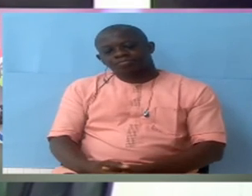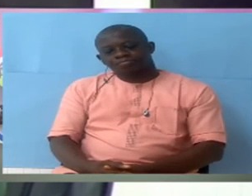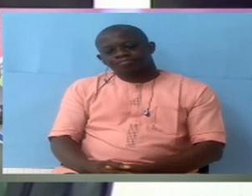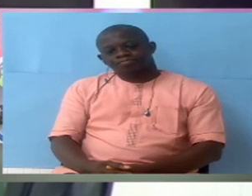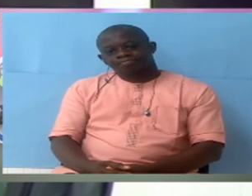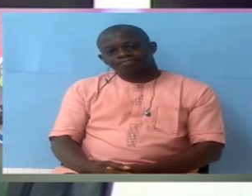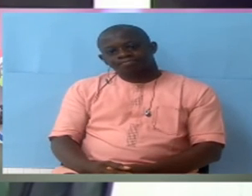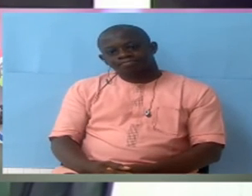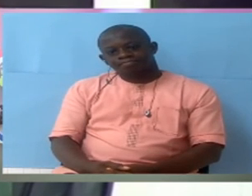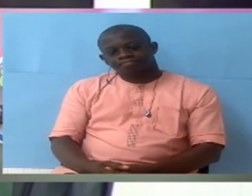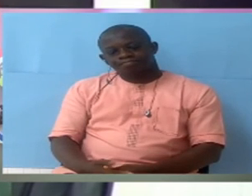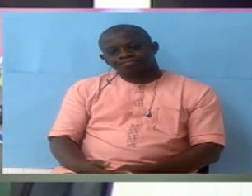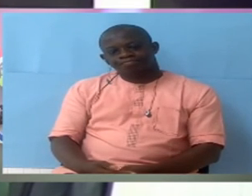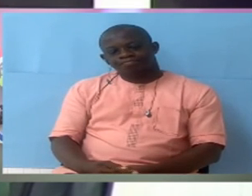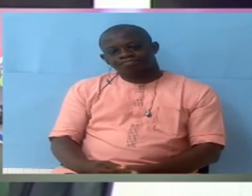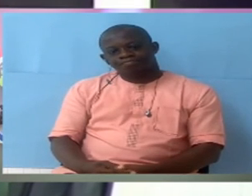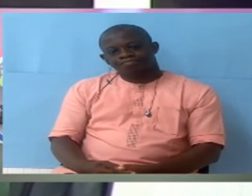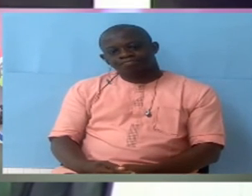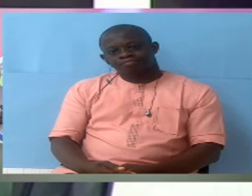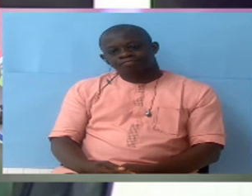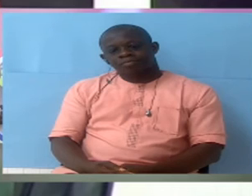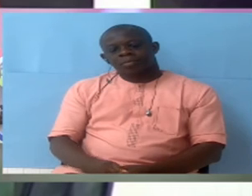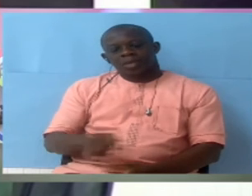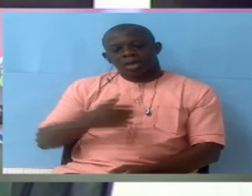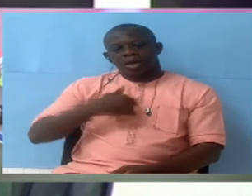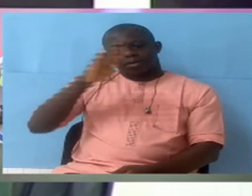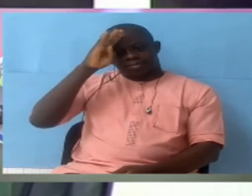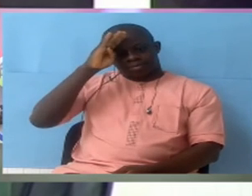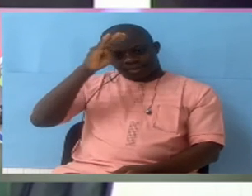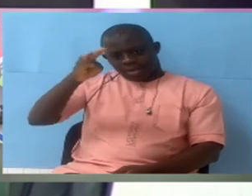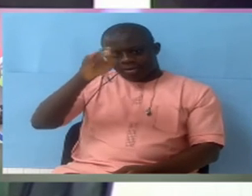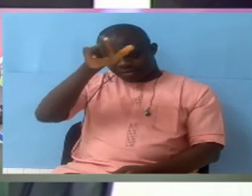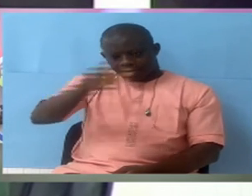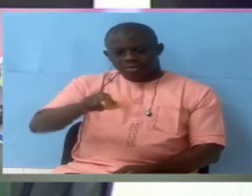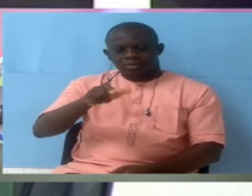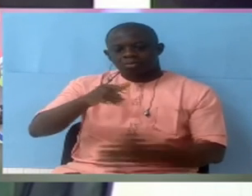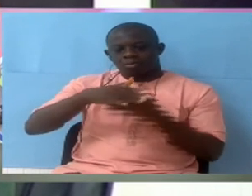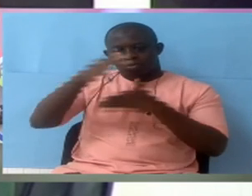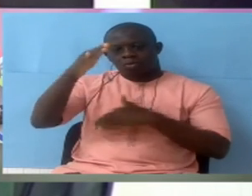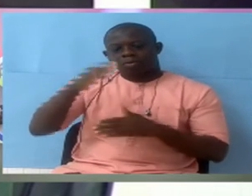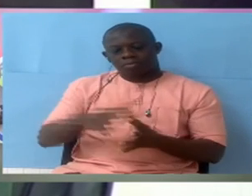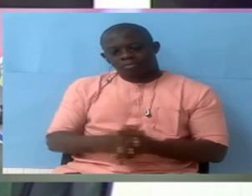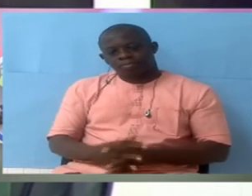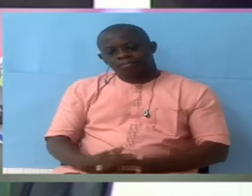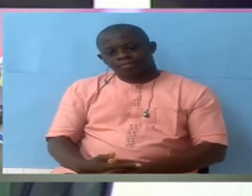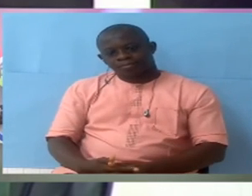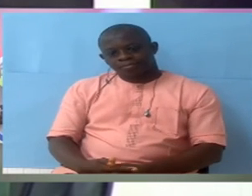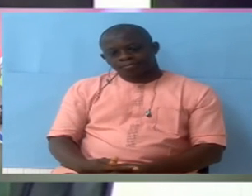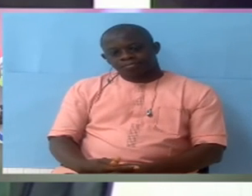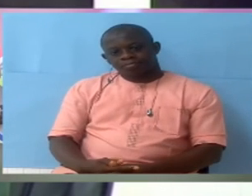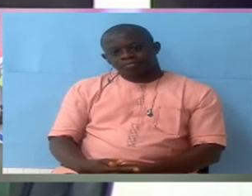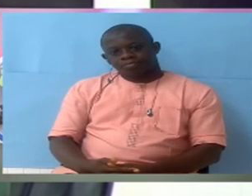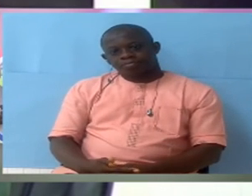bamel. I thank him very much. Gërem na ko torop.